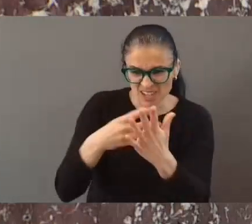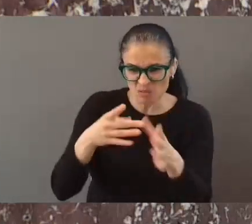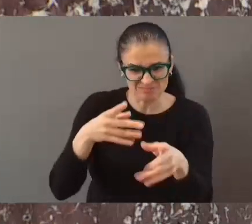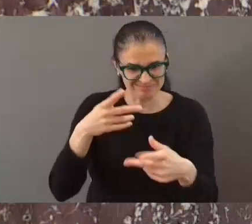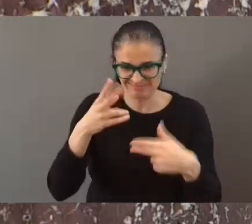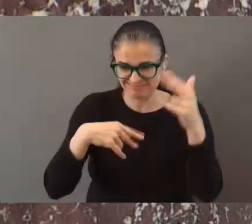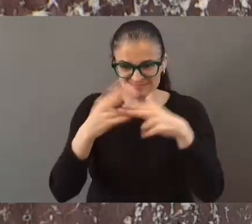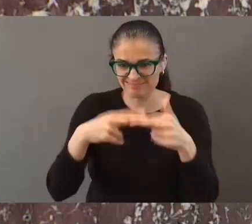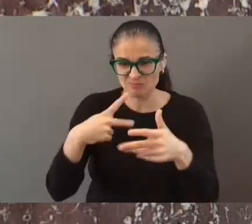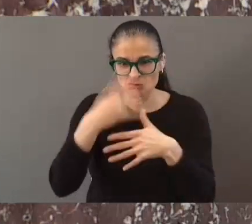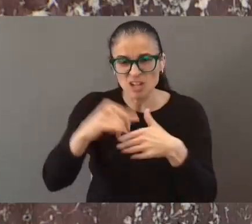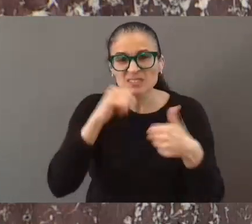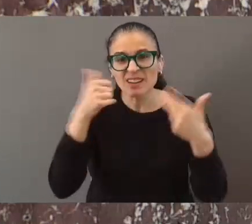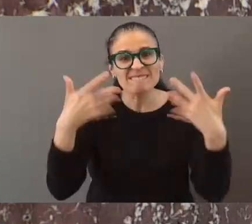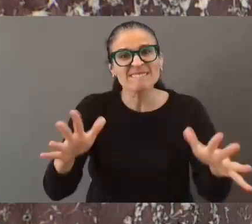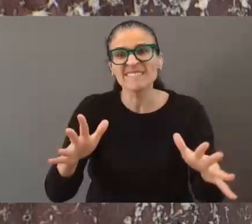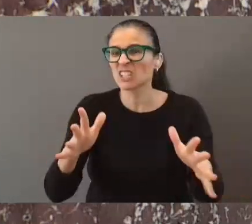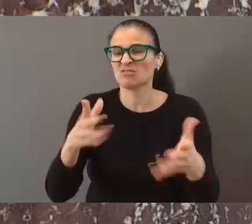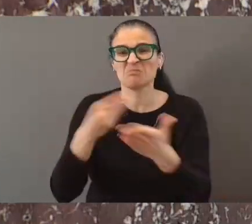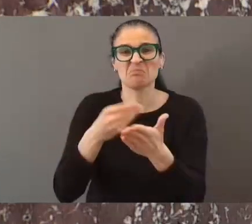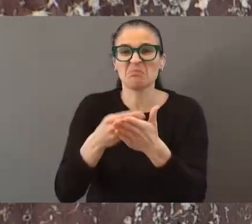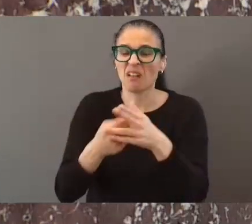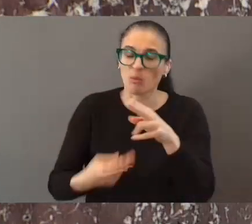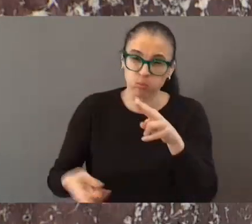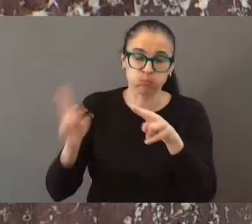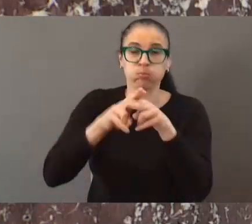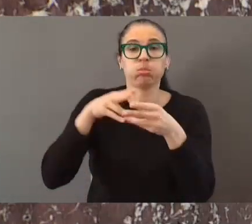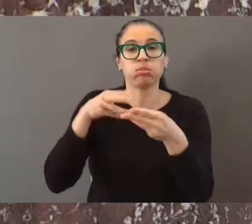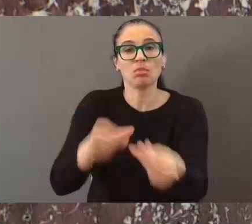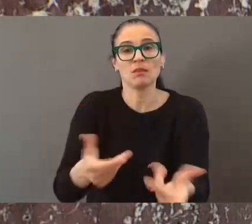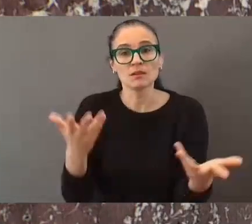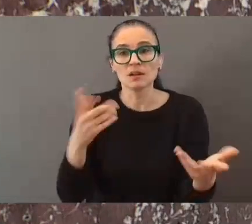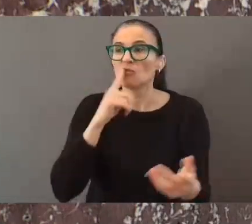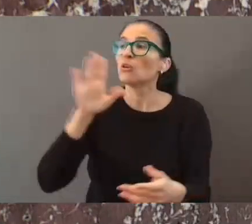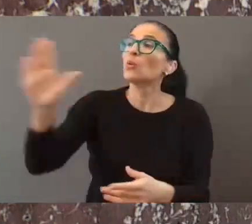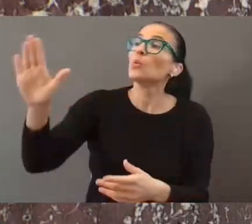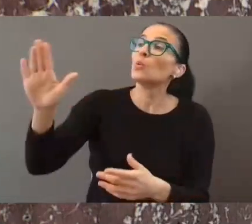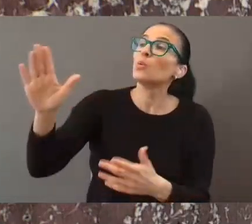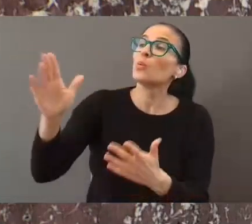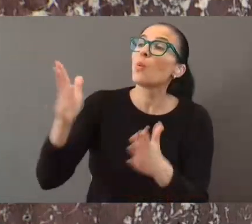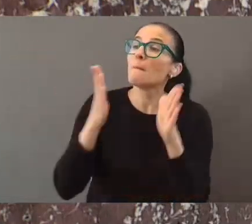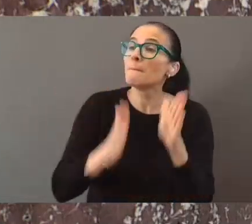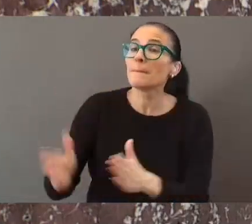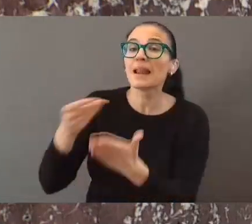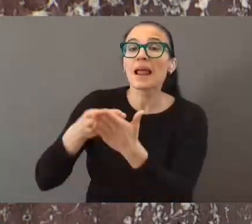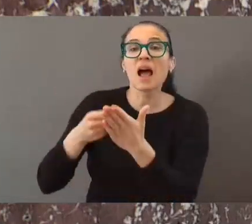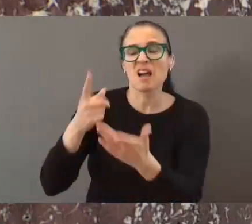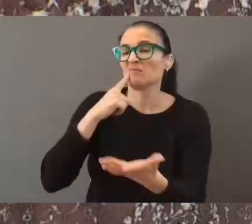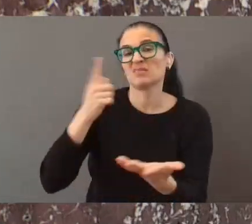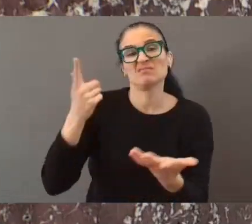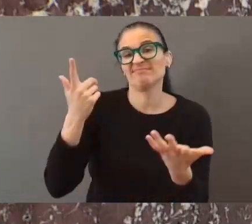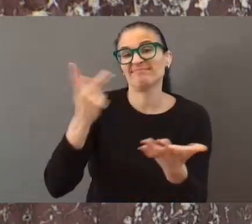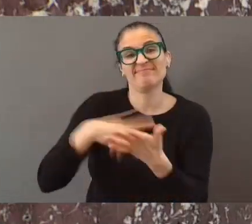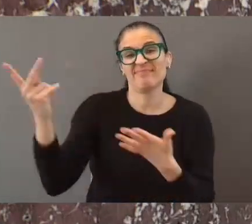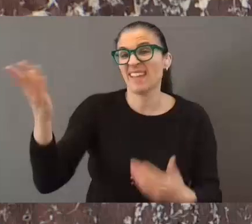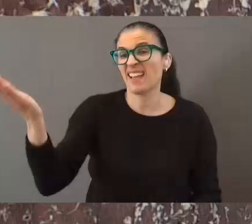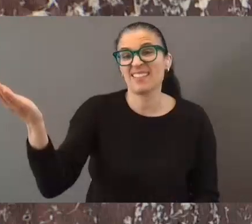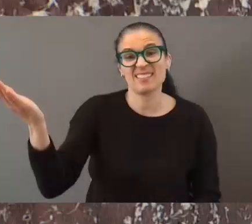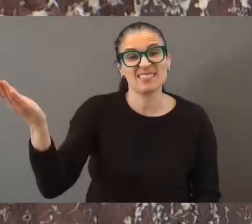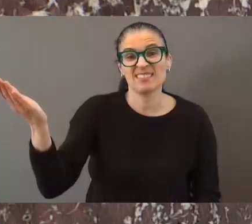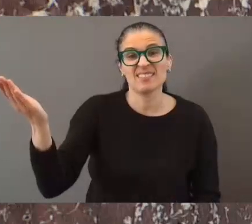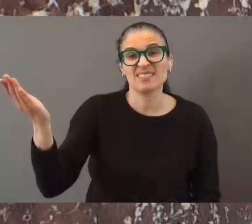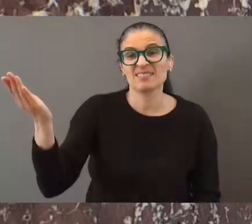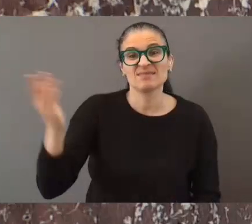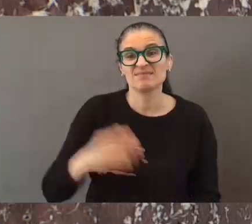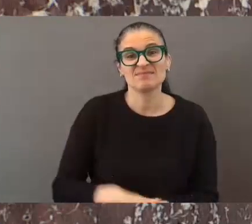It's a complete failure. This government has lost the plot line completely. Yes, you know what, Mr. Speaker? We would love to have an election. You know why